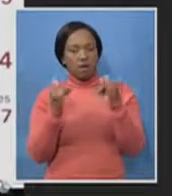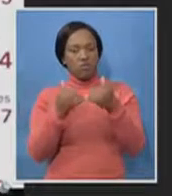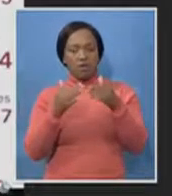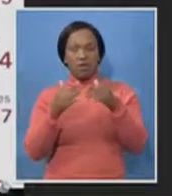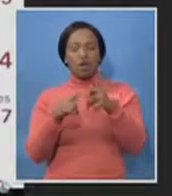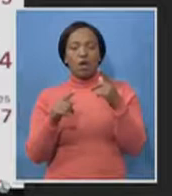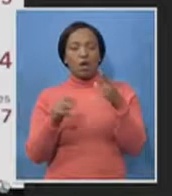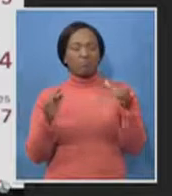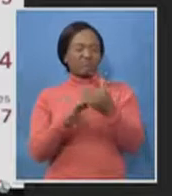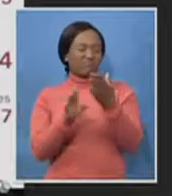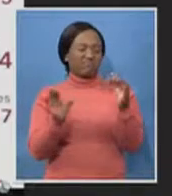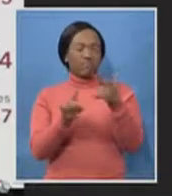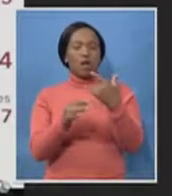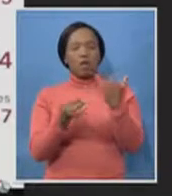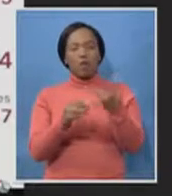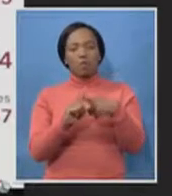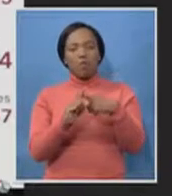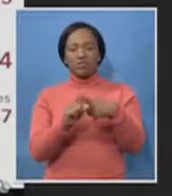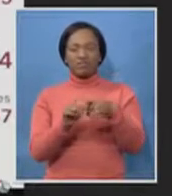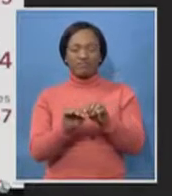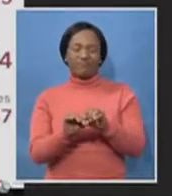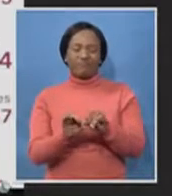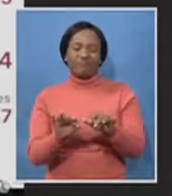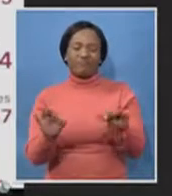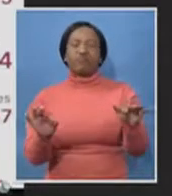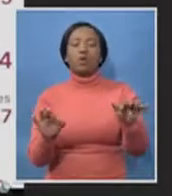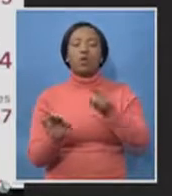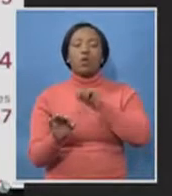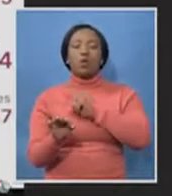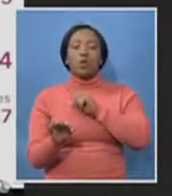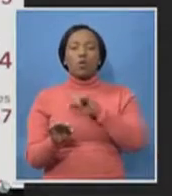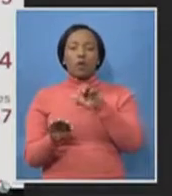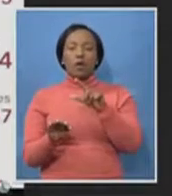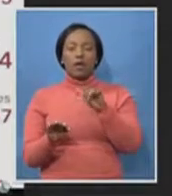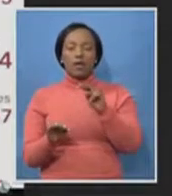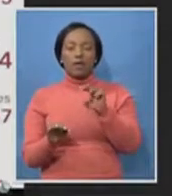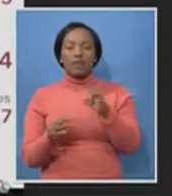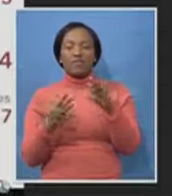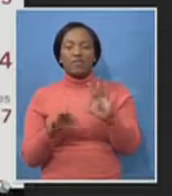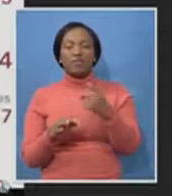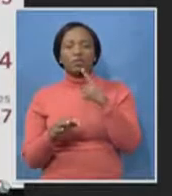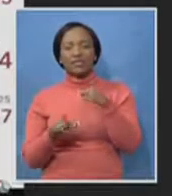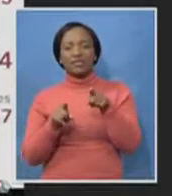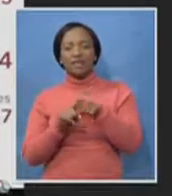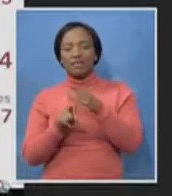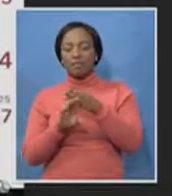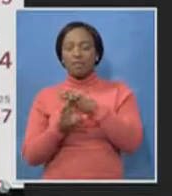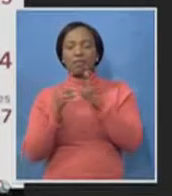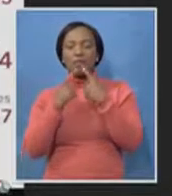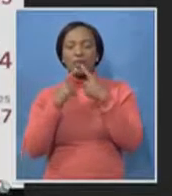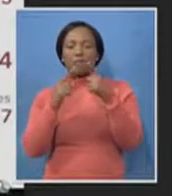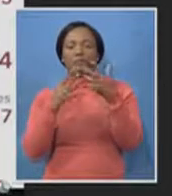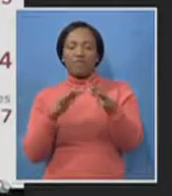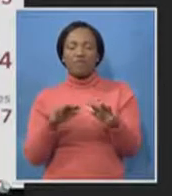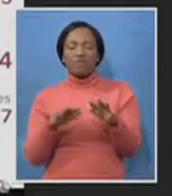thing, as Lynn has said, is that and I indicated in my closing remarks, is to intensify our public